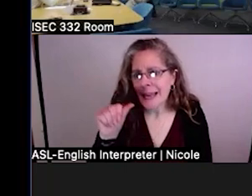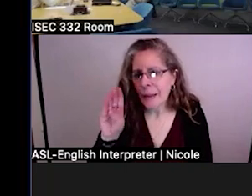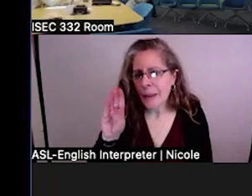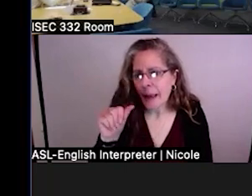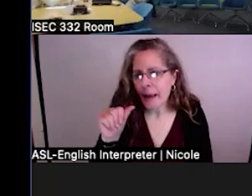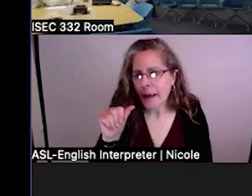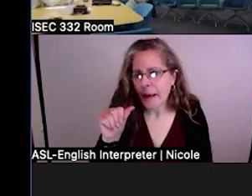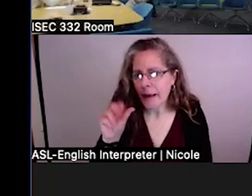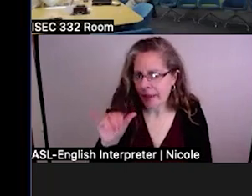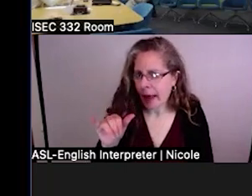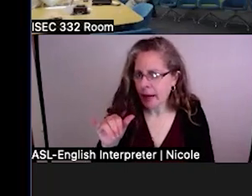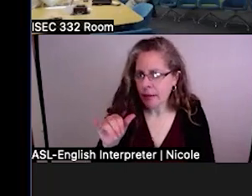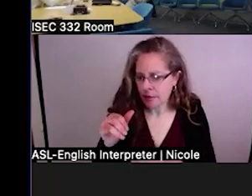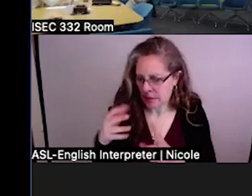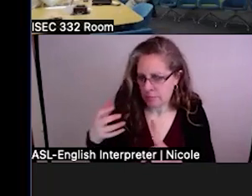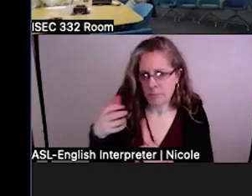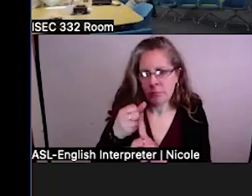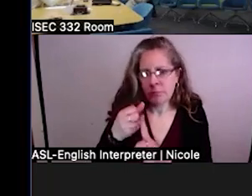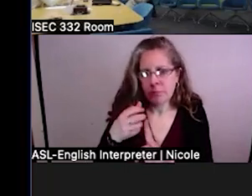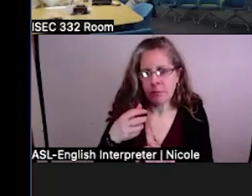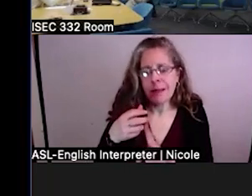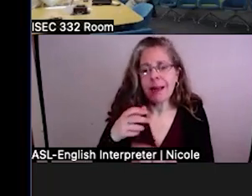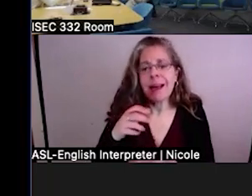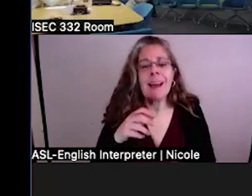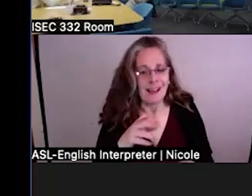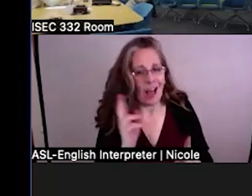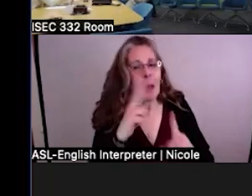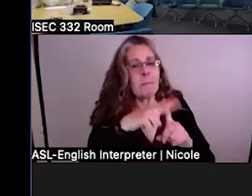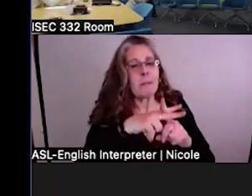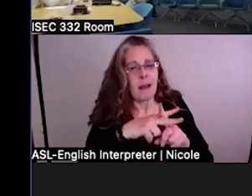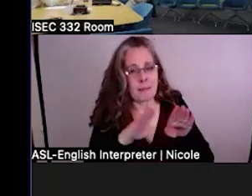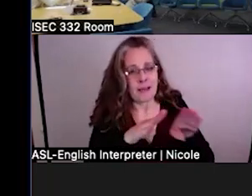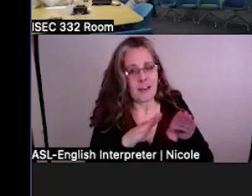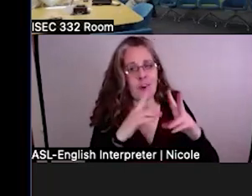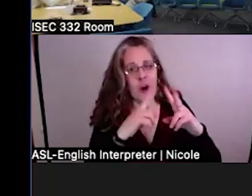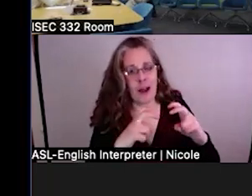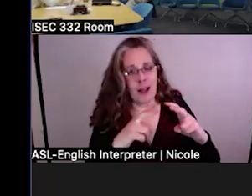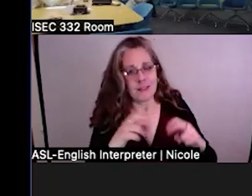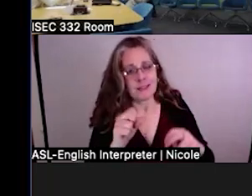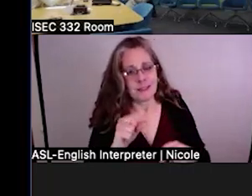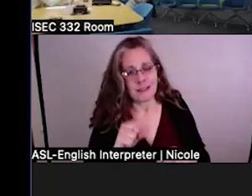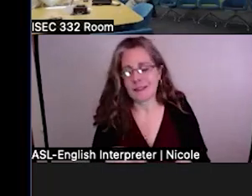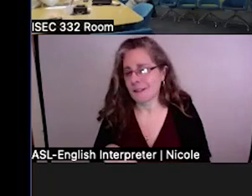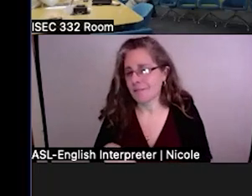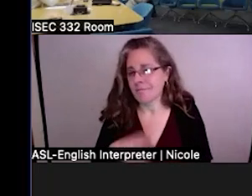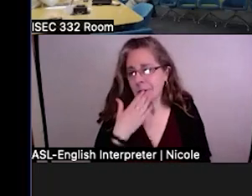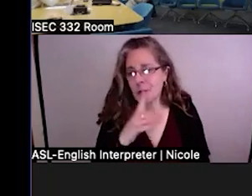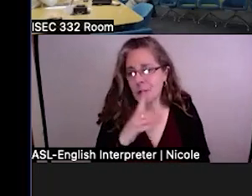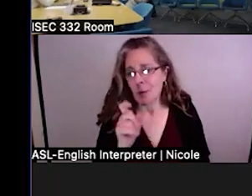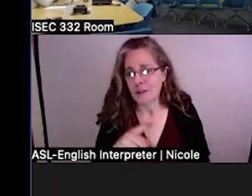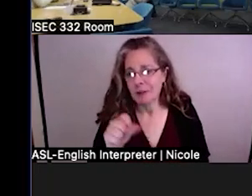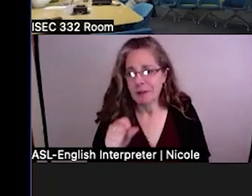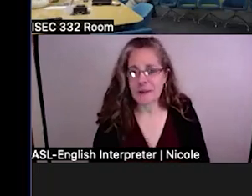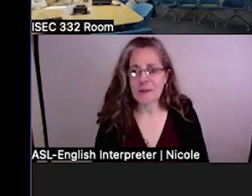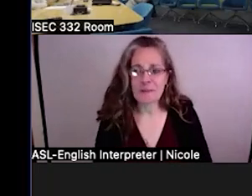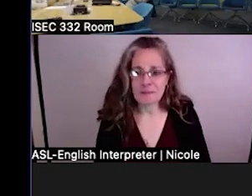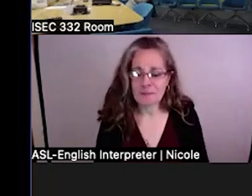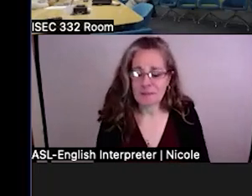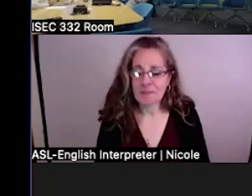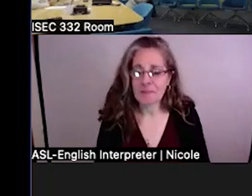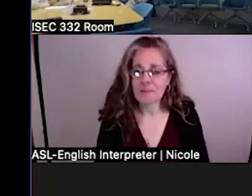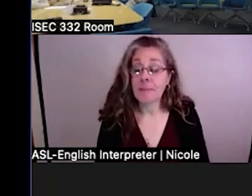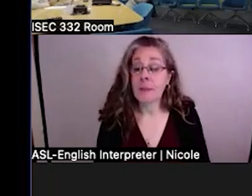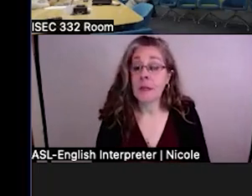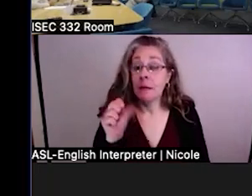it an abbreviation for something? Applied Behavioral Analysis. Yeah, good question. Yeah. So